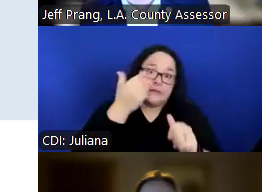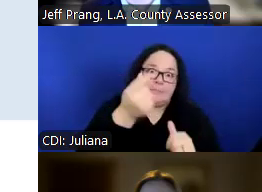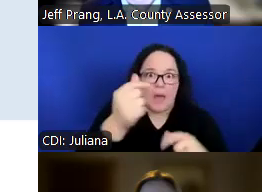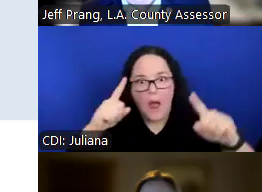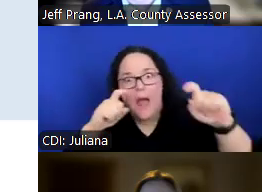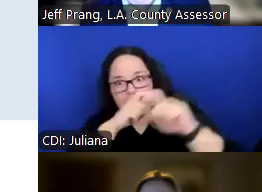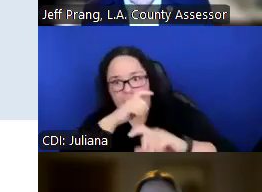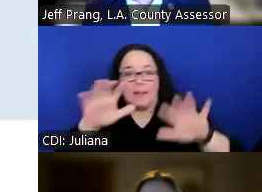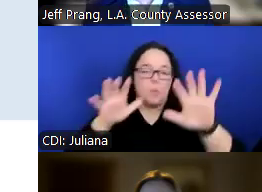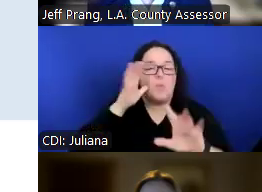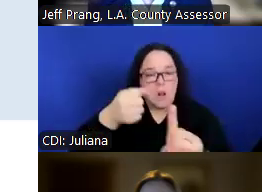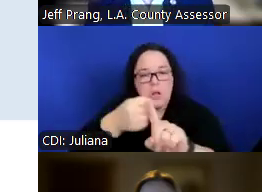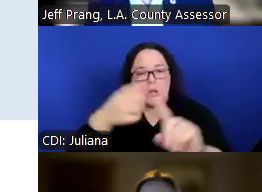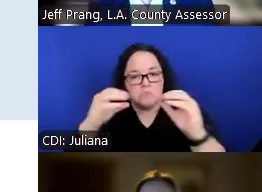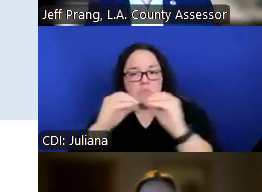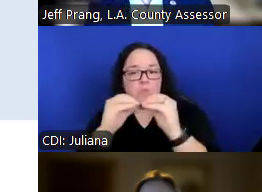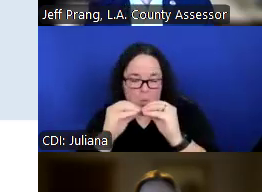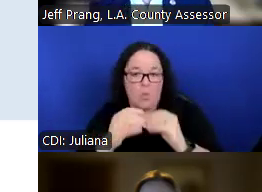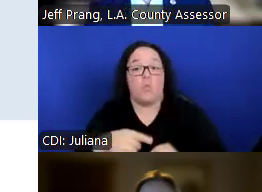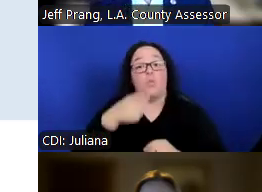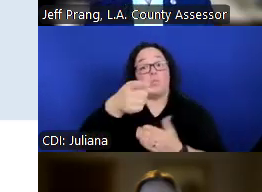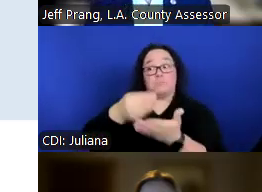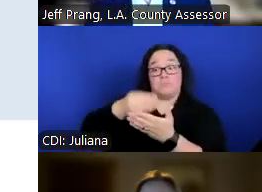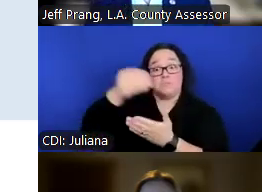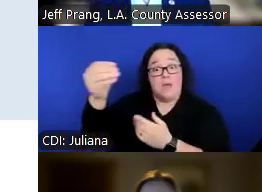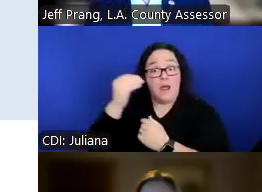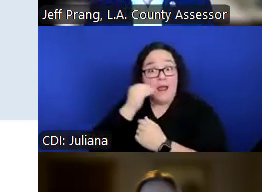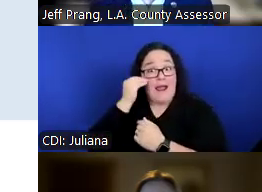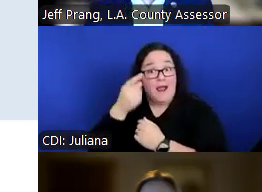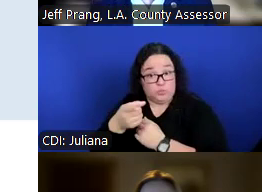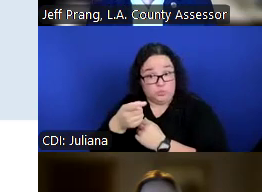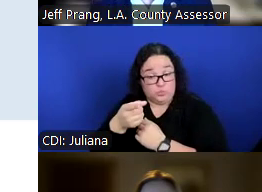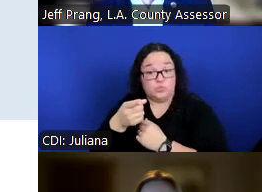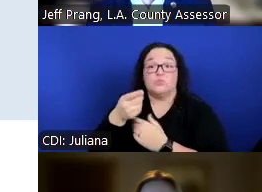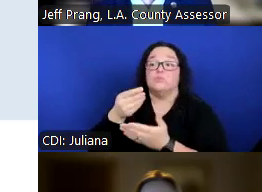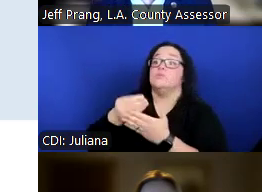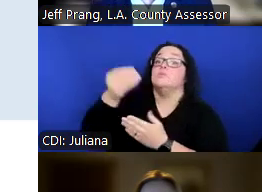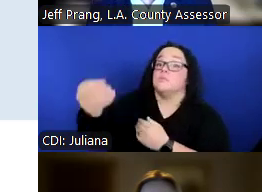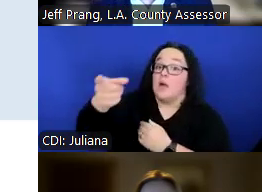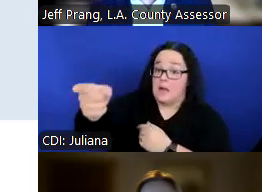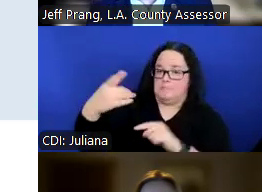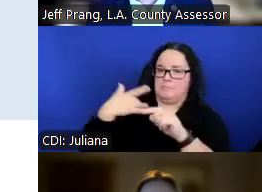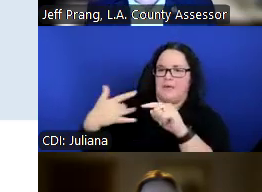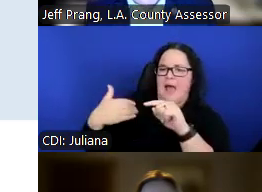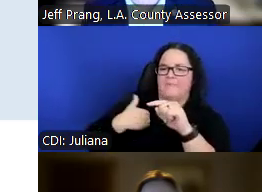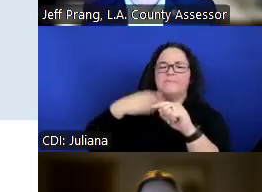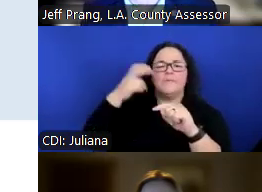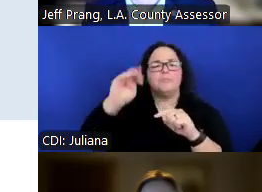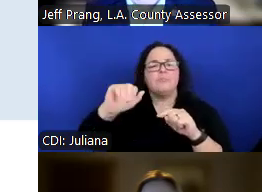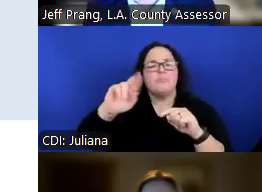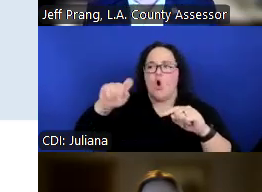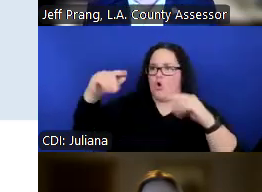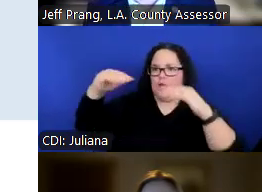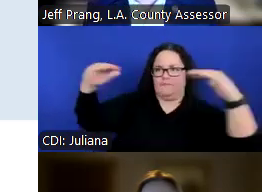usually market value, becomes your assessed value, and that stays stable throughout your ownership of the property, except for